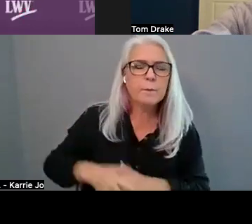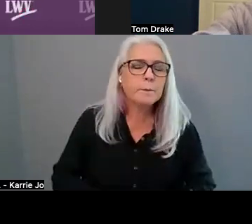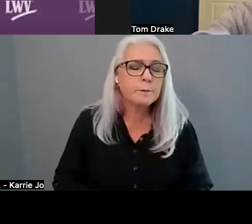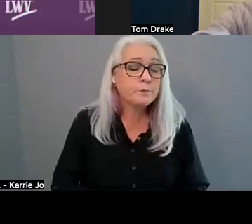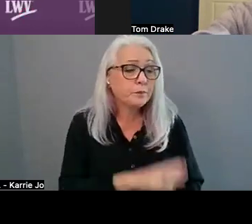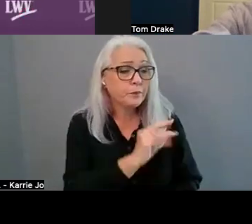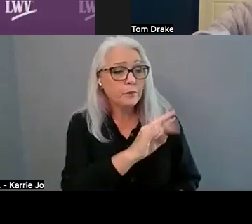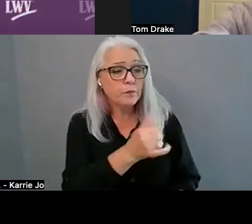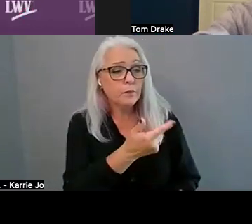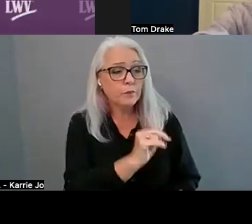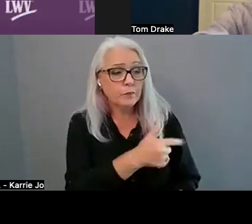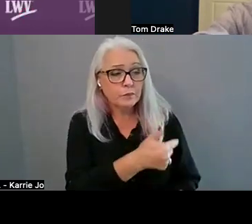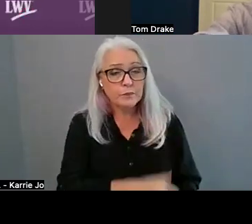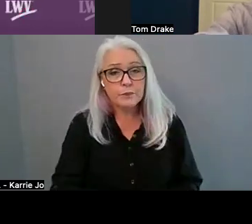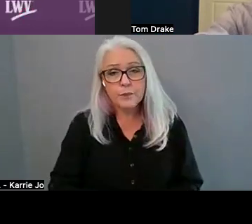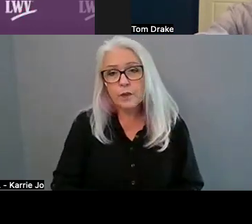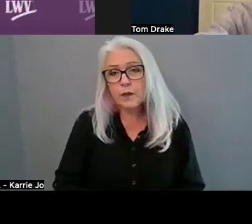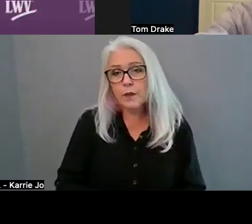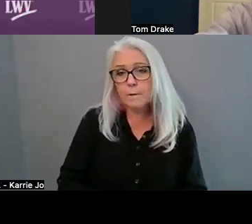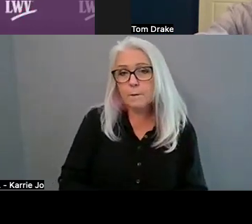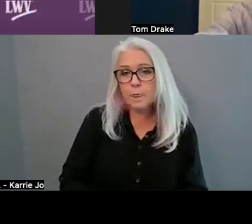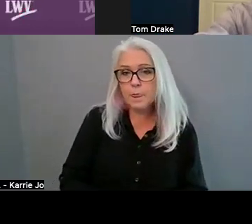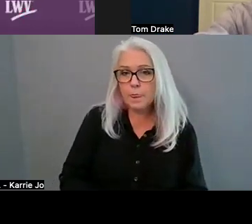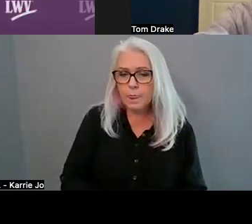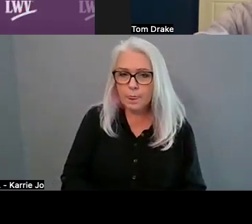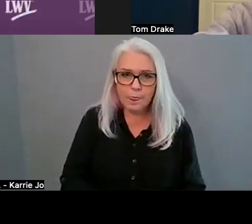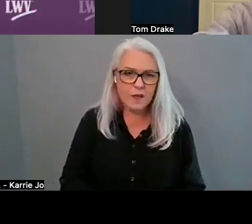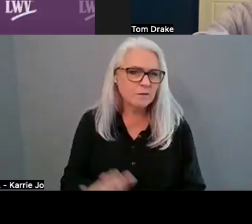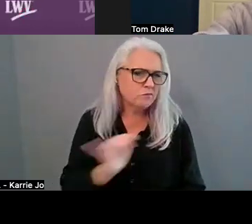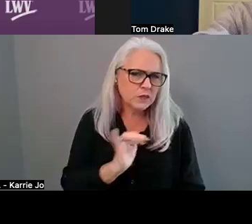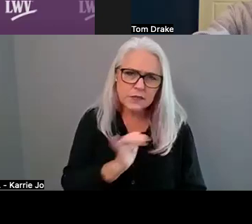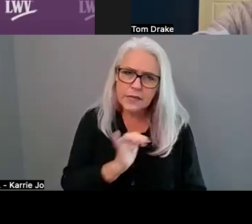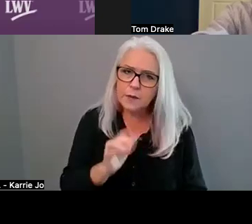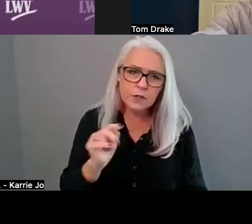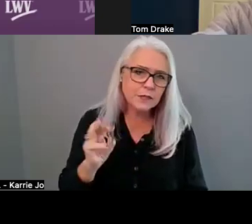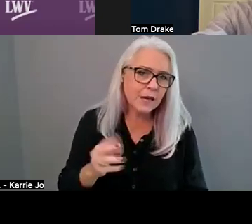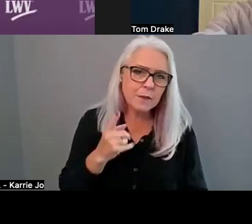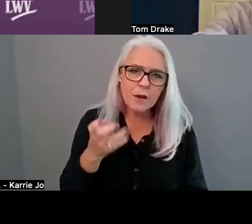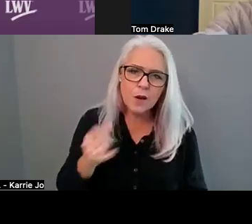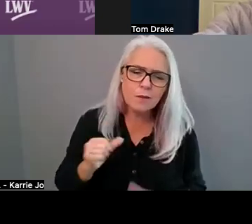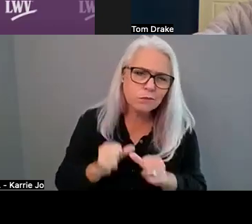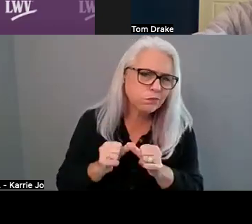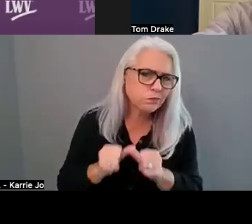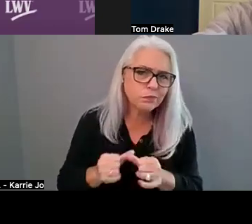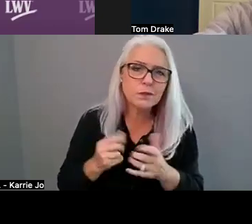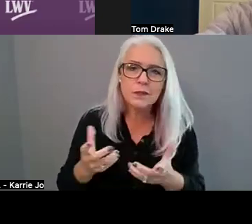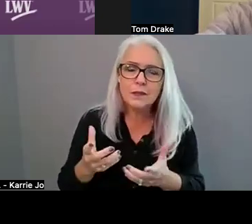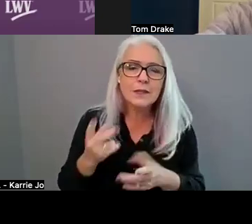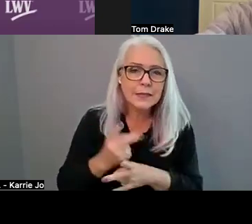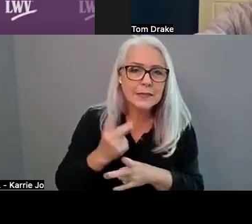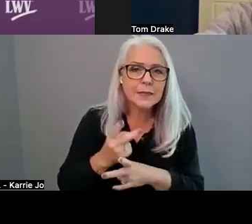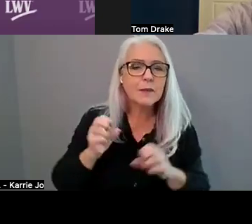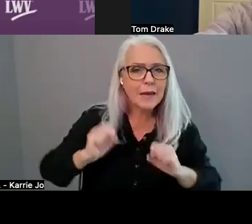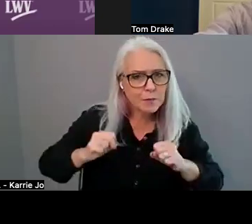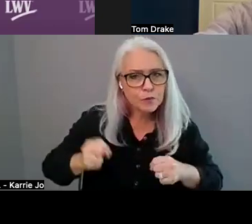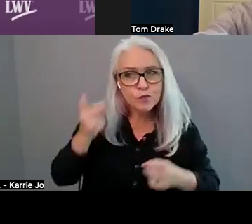Morgan. I am, like Tom, absolutely committed to preserving as many views as possible of the river. And